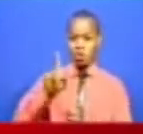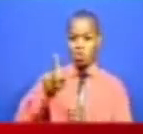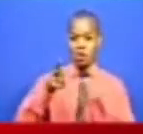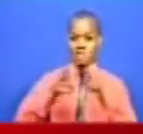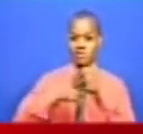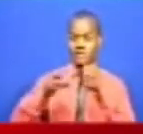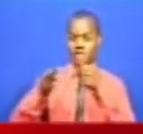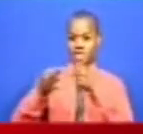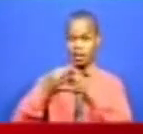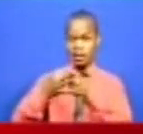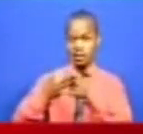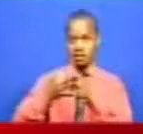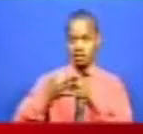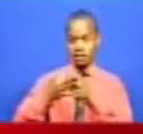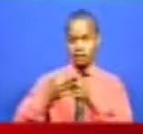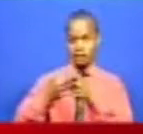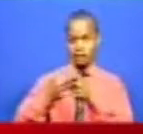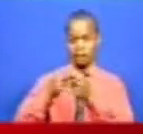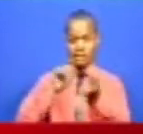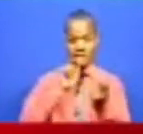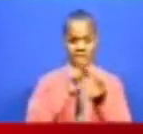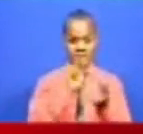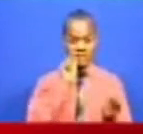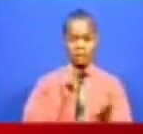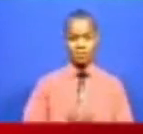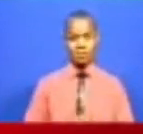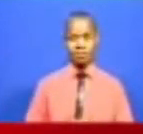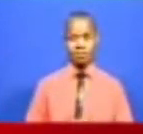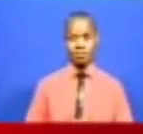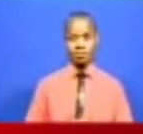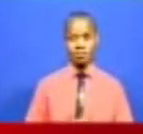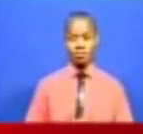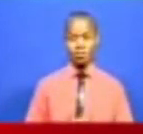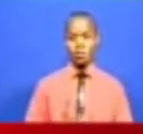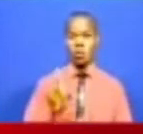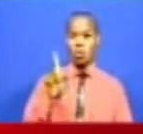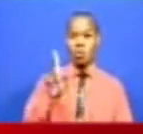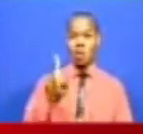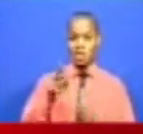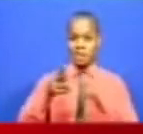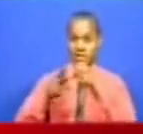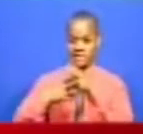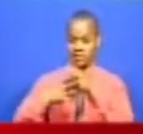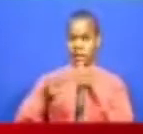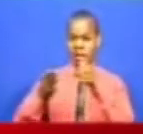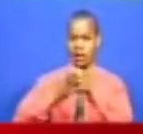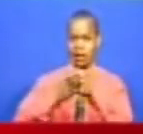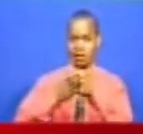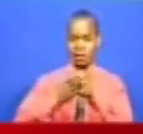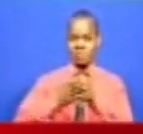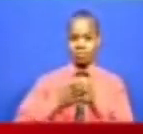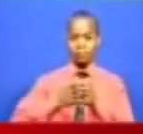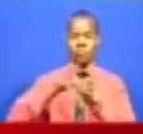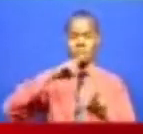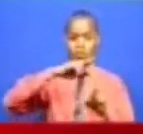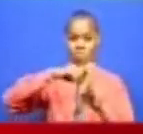4,178 samples, of which 179 have turned